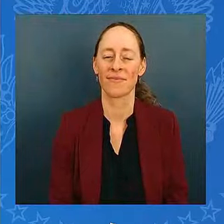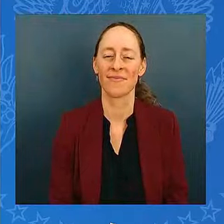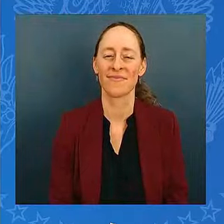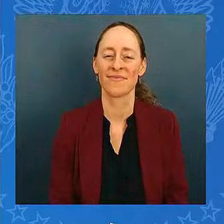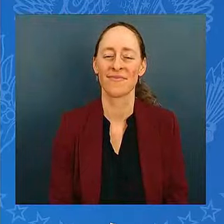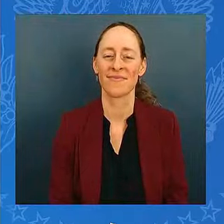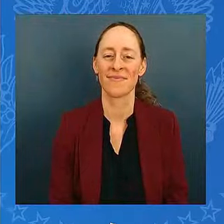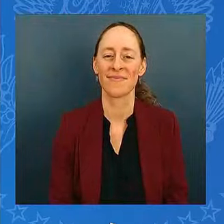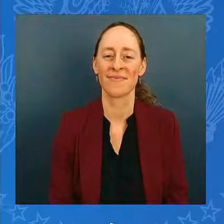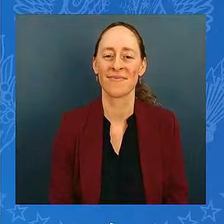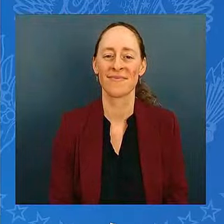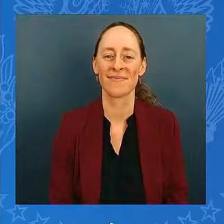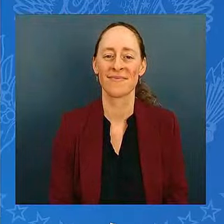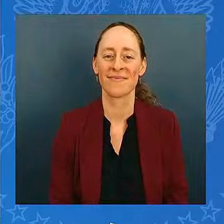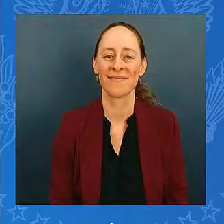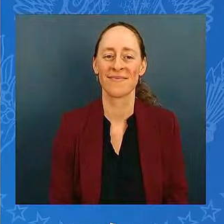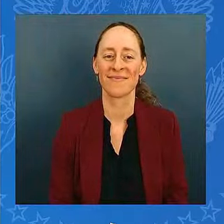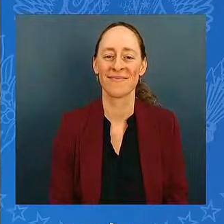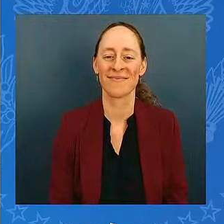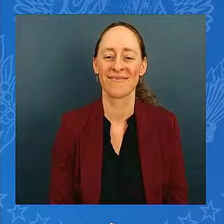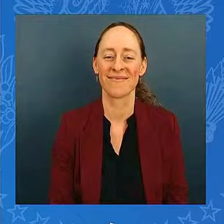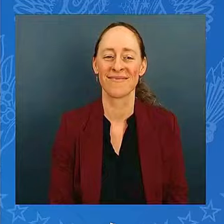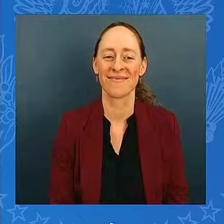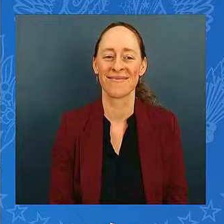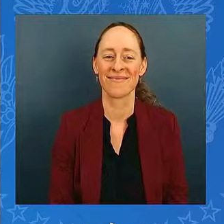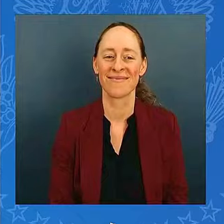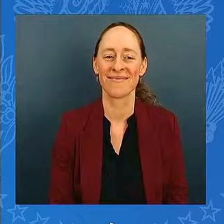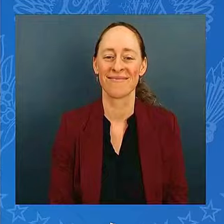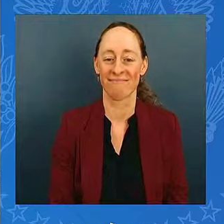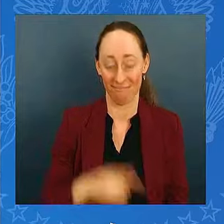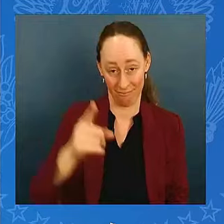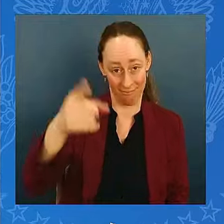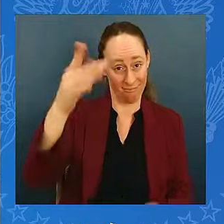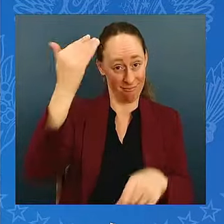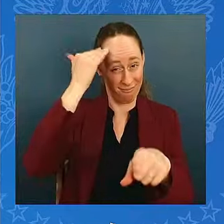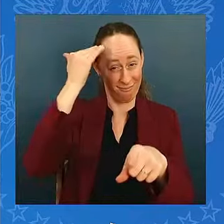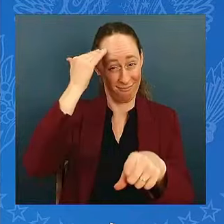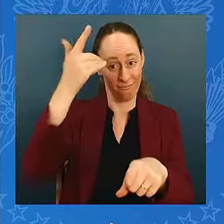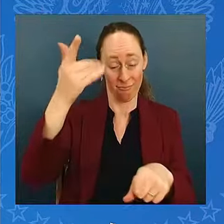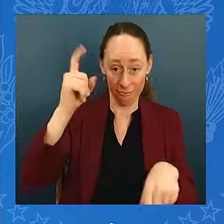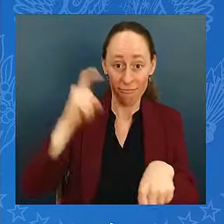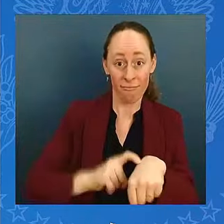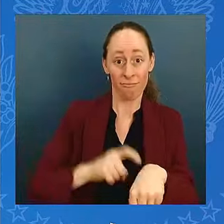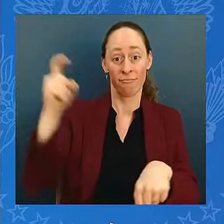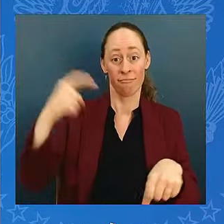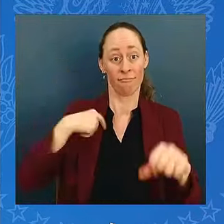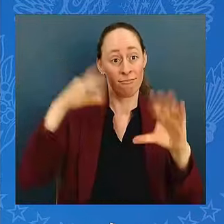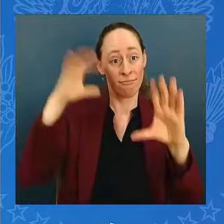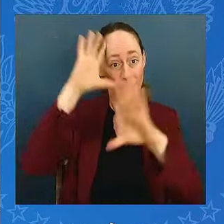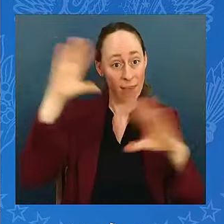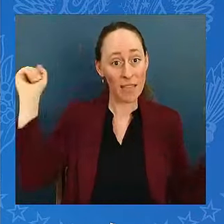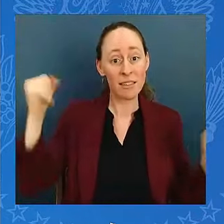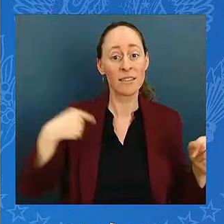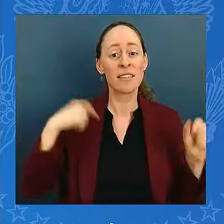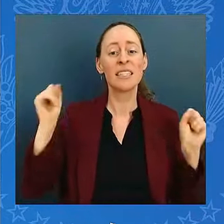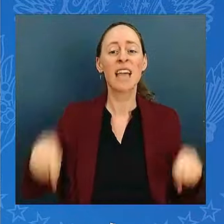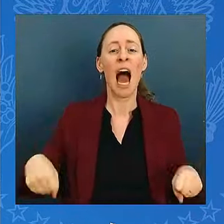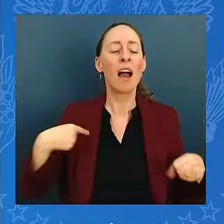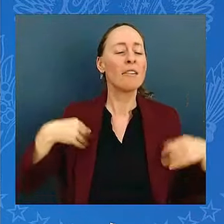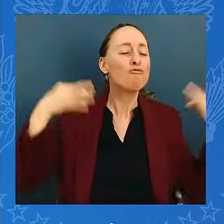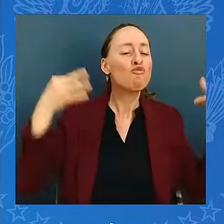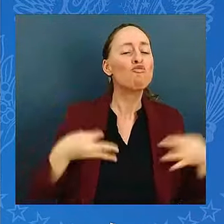You know, I thought when I got to be president, I'd get to do things that I wanted to do, but my staff tells me what I can't do. But I'm going to do it